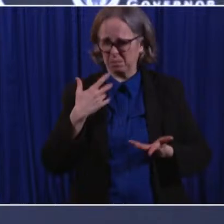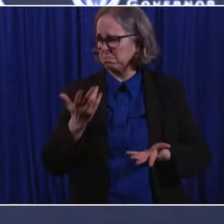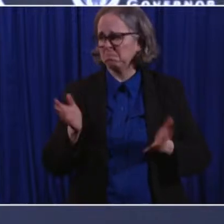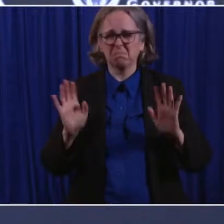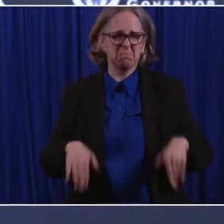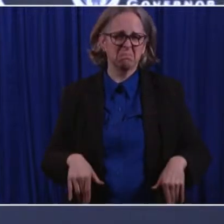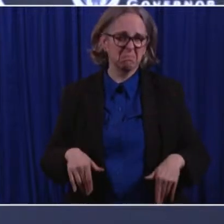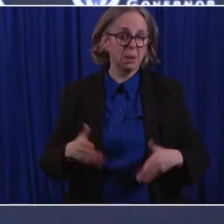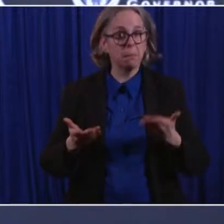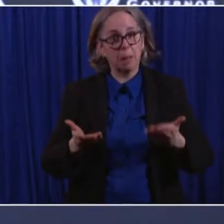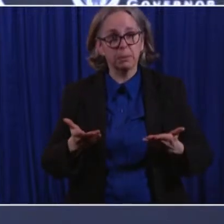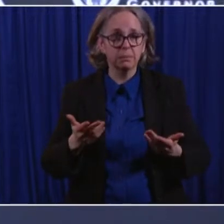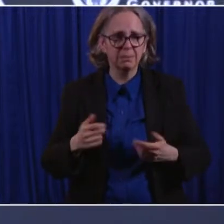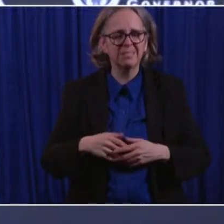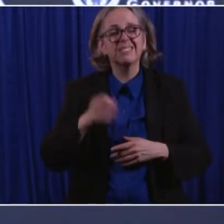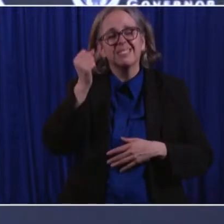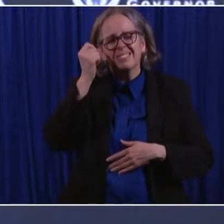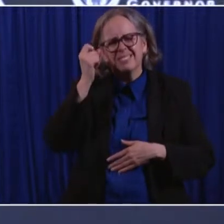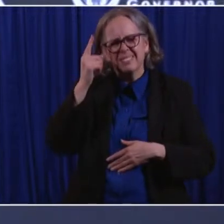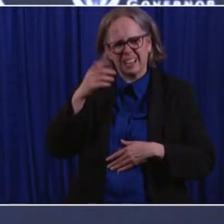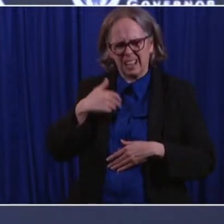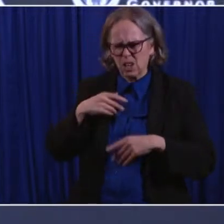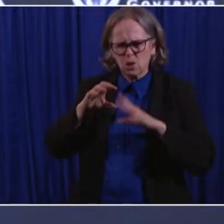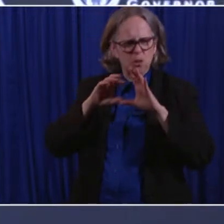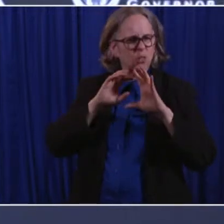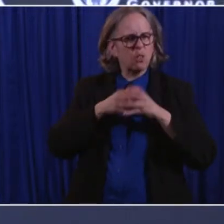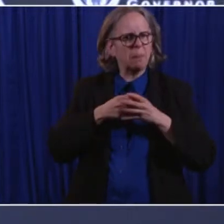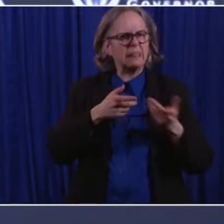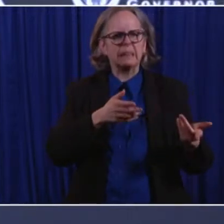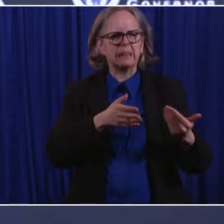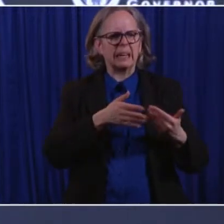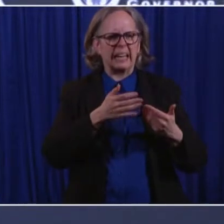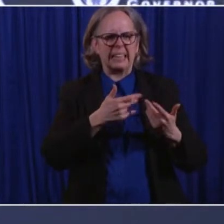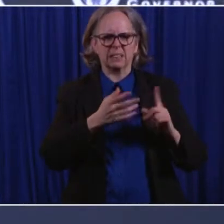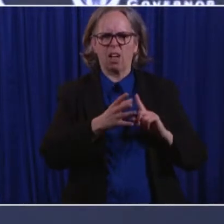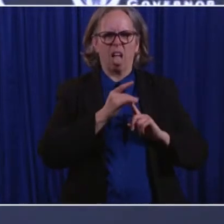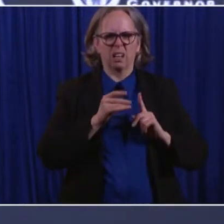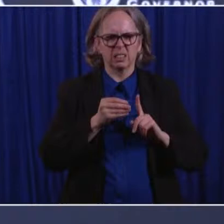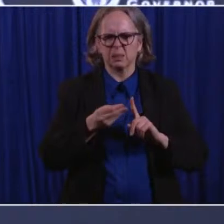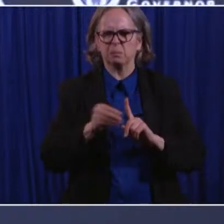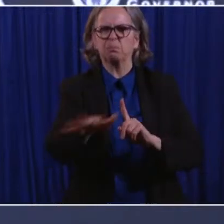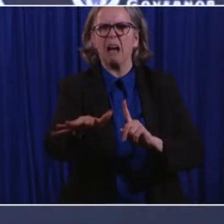this is a group that can spread it a lot. And this group, some of them can get very sick.